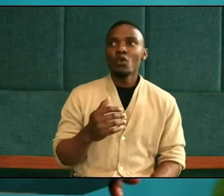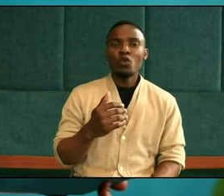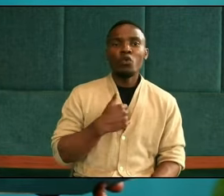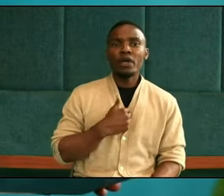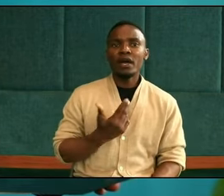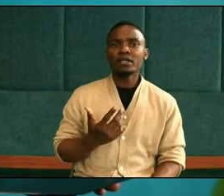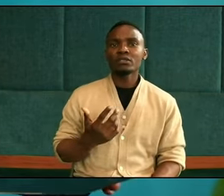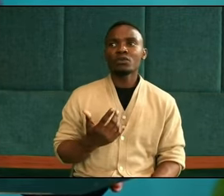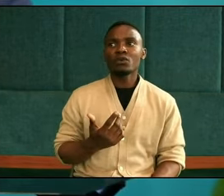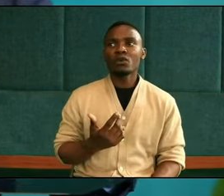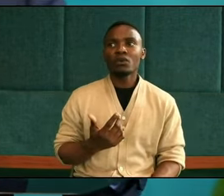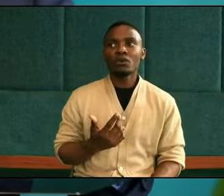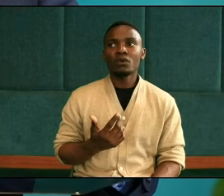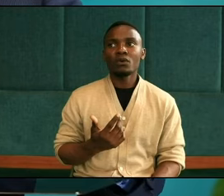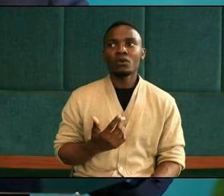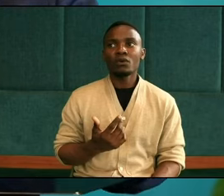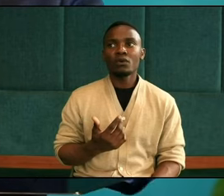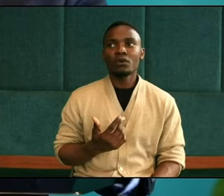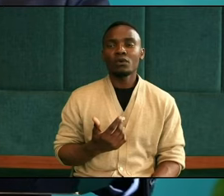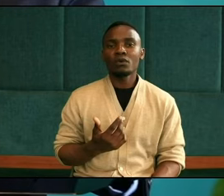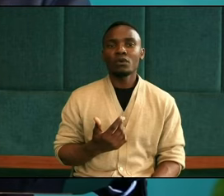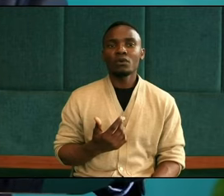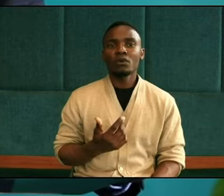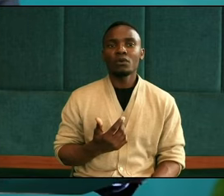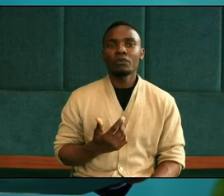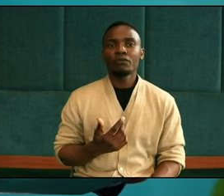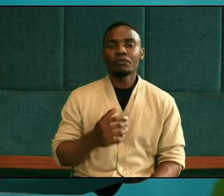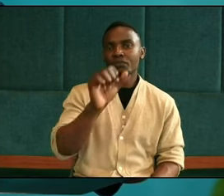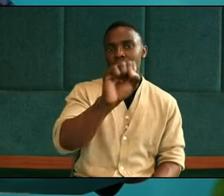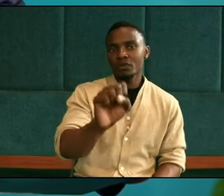Philistines encamped at Michmash.